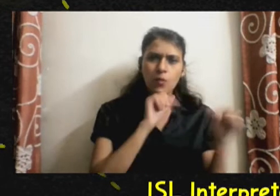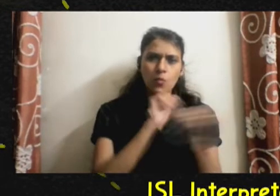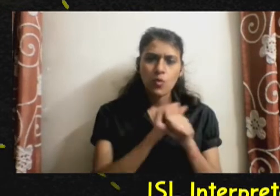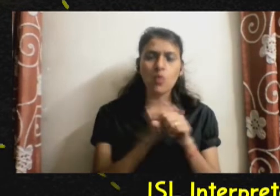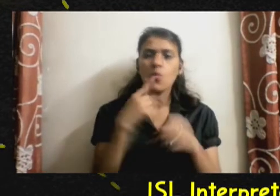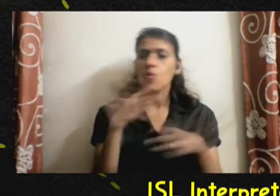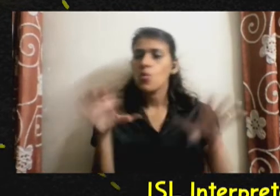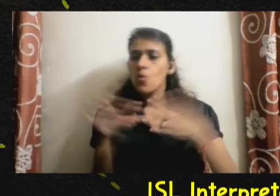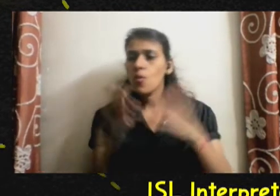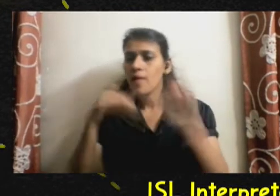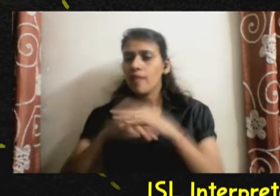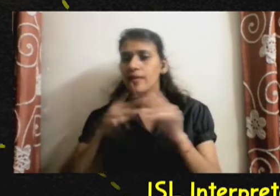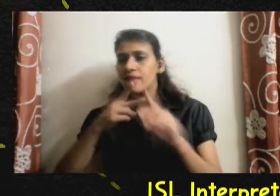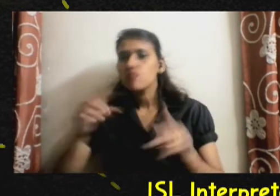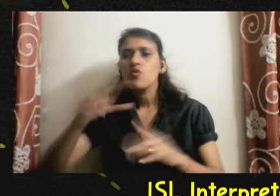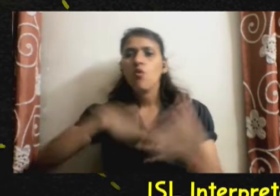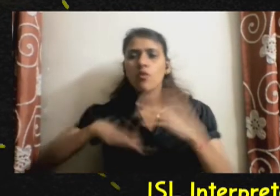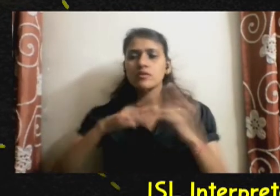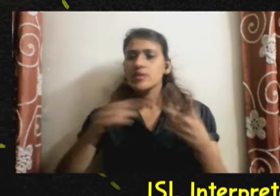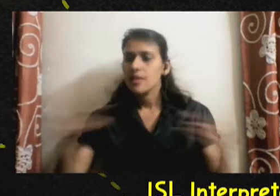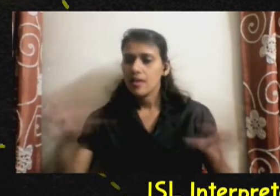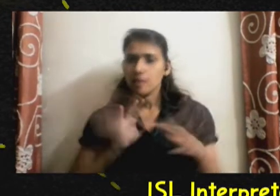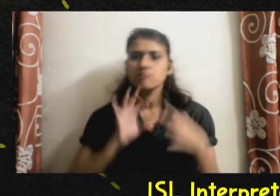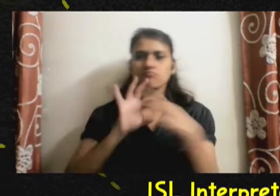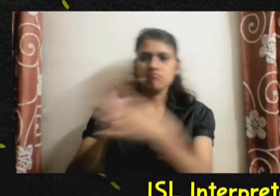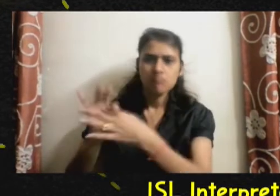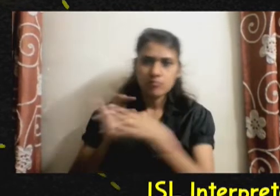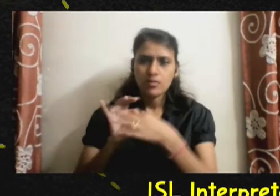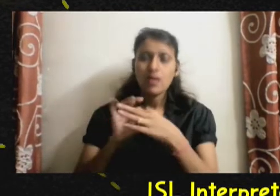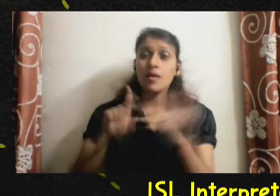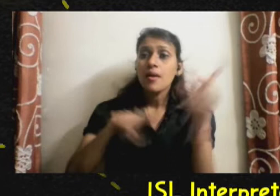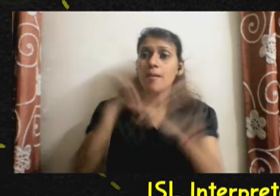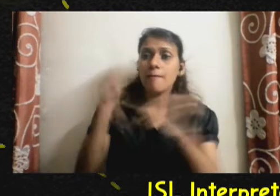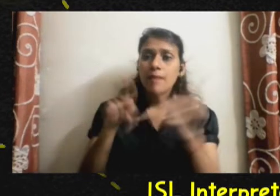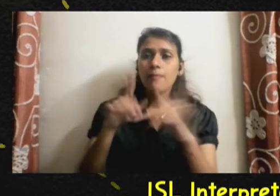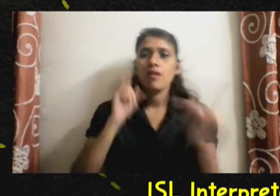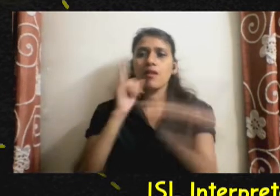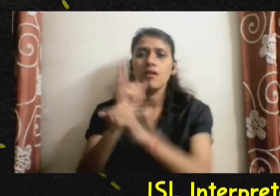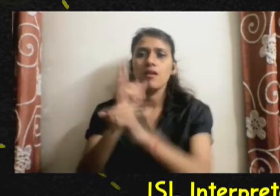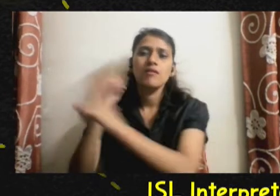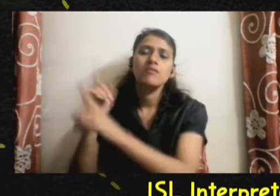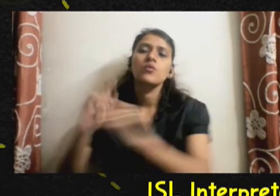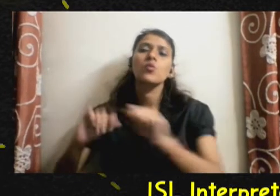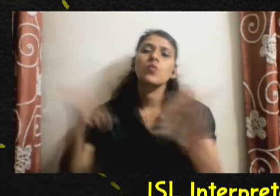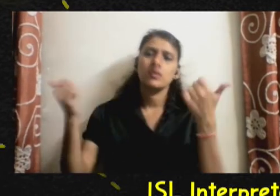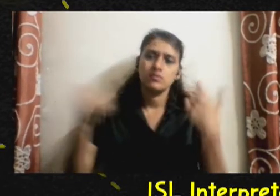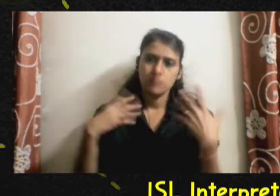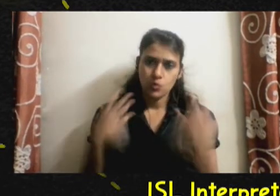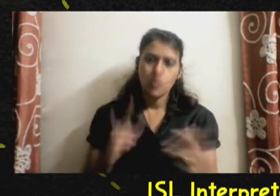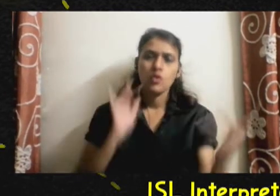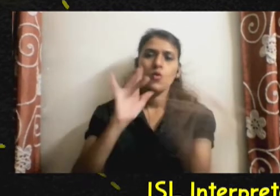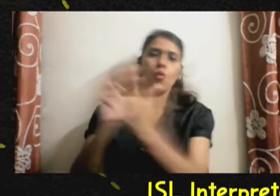audience is there. We also have done interventions in terms of engaging